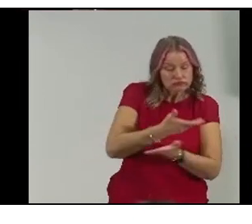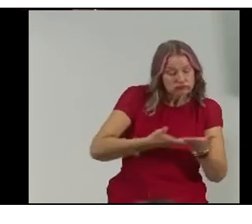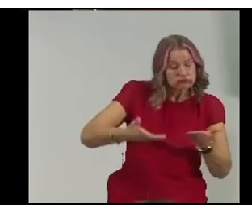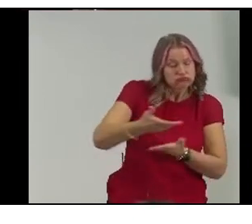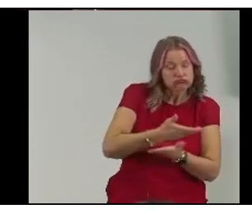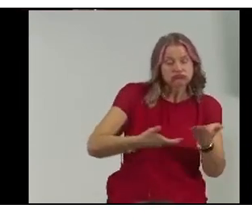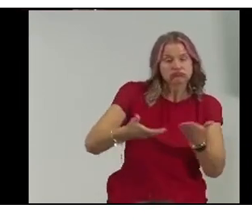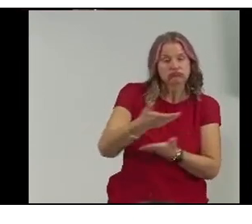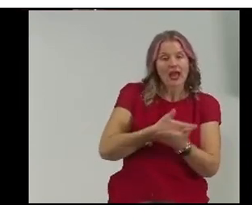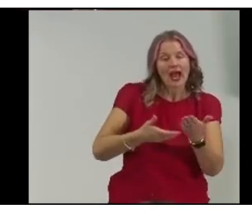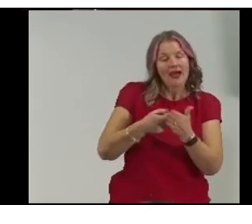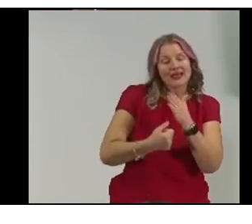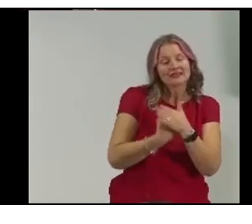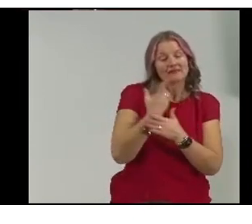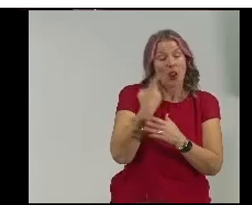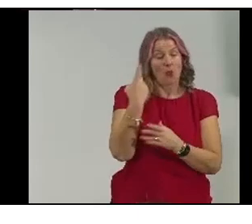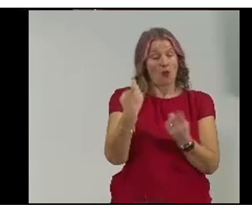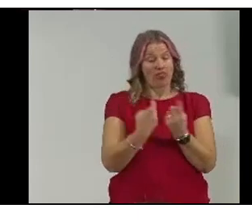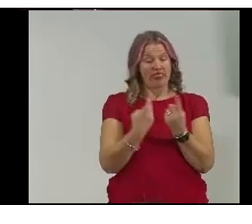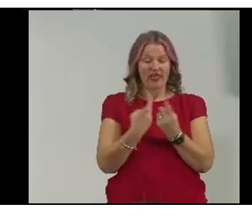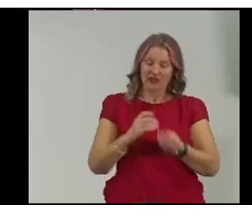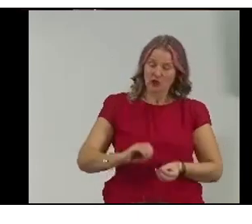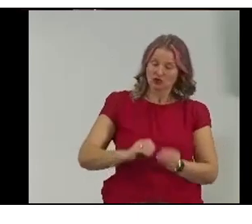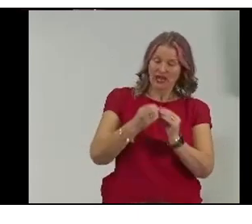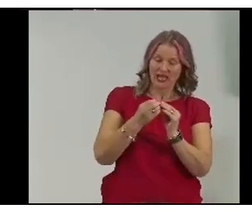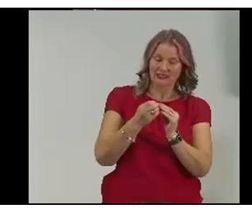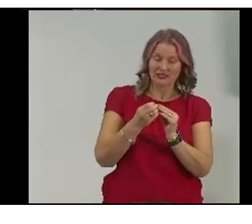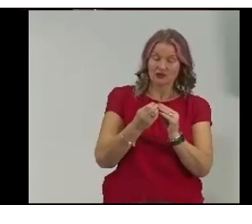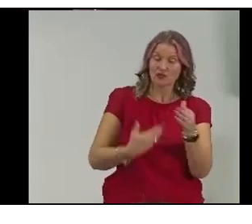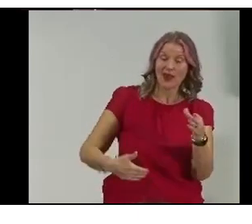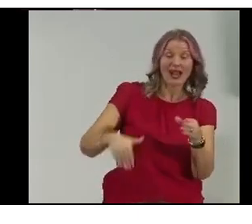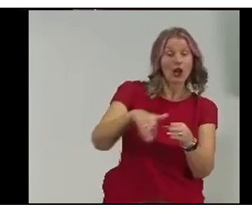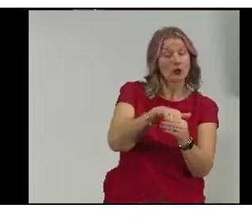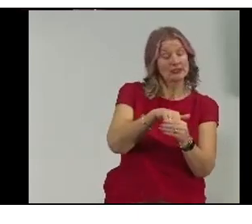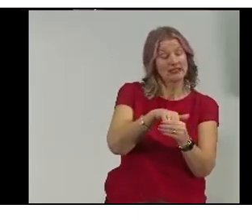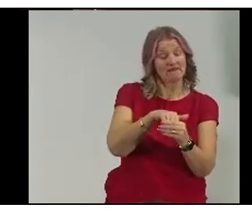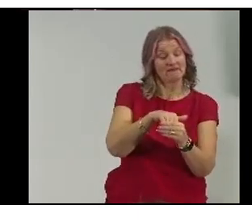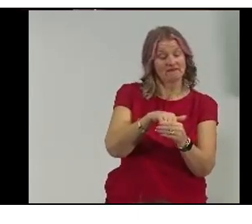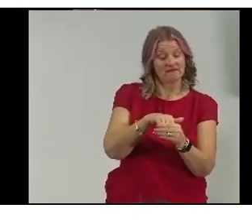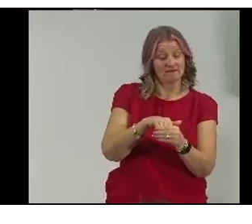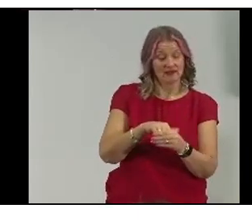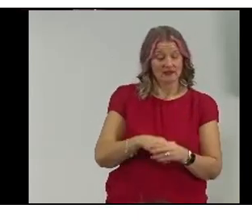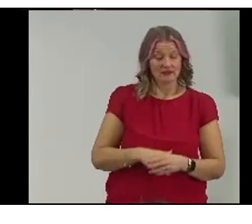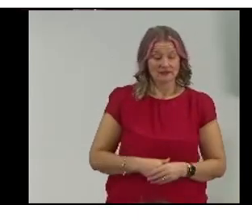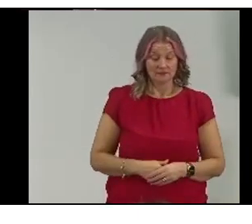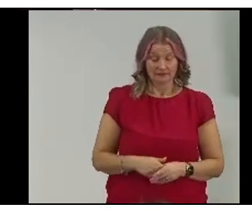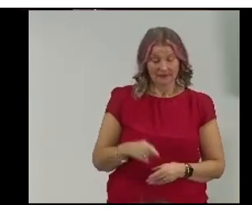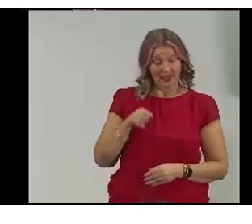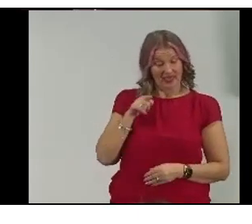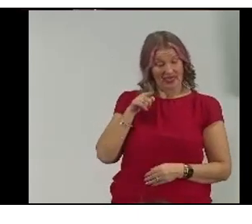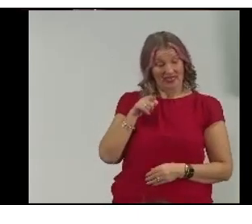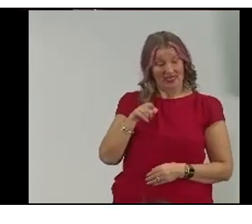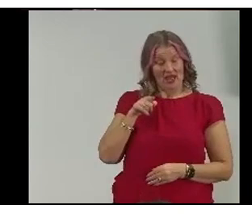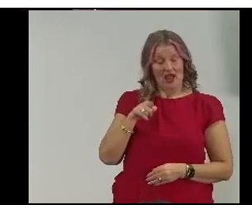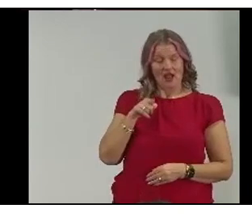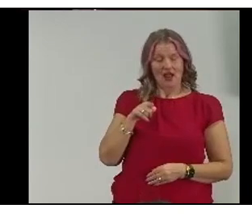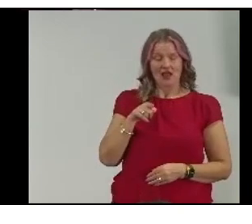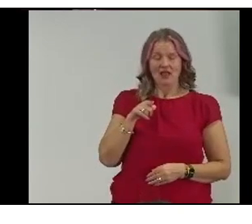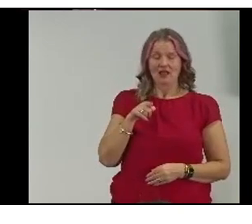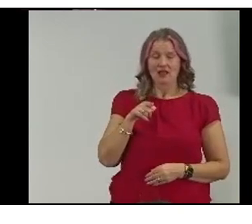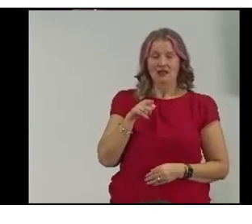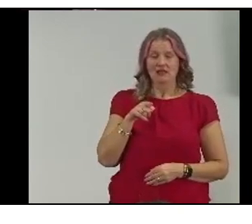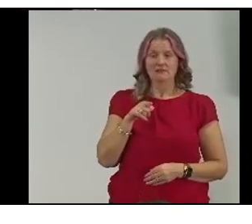one item that created through inclusive design. And then that actually,